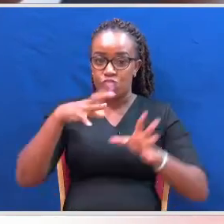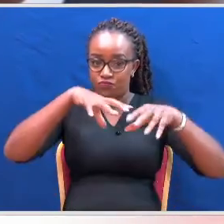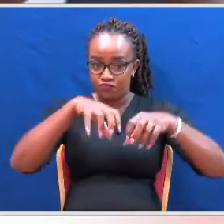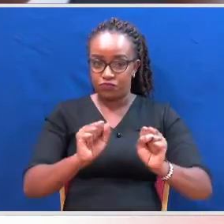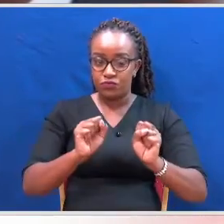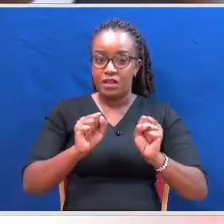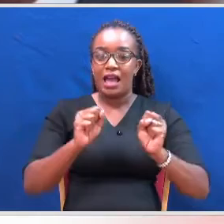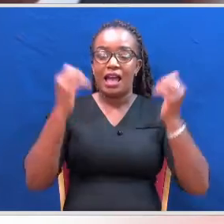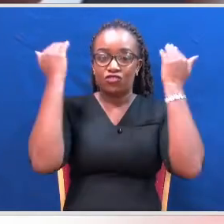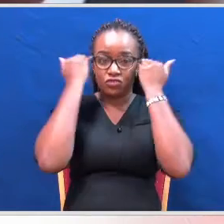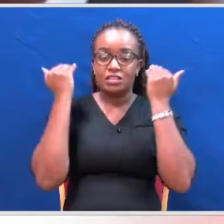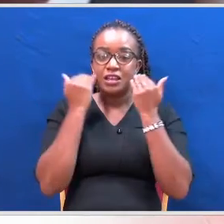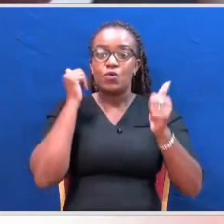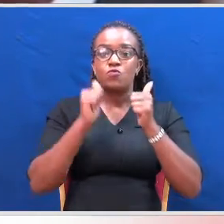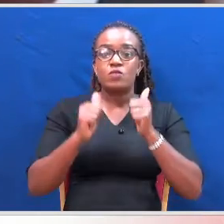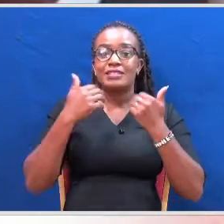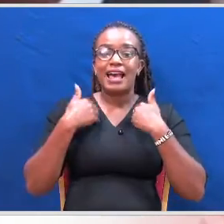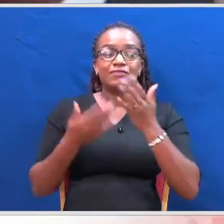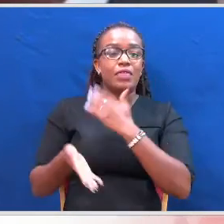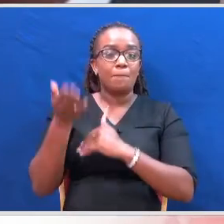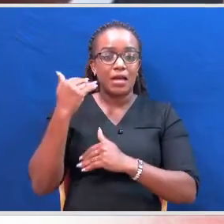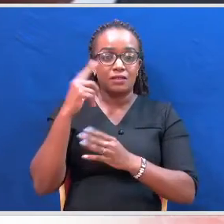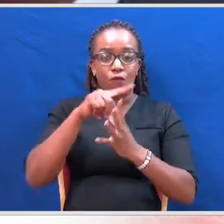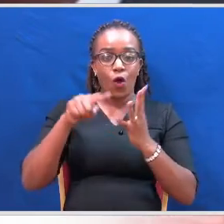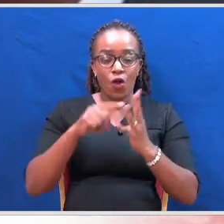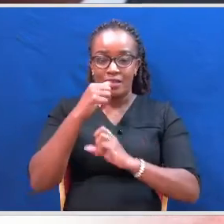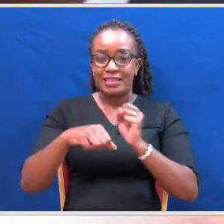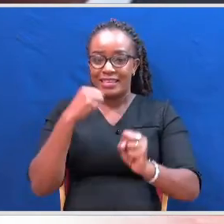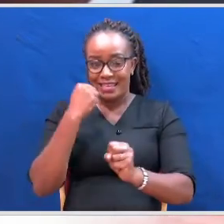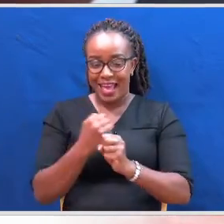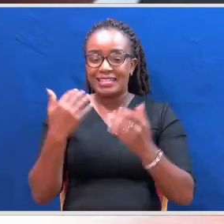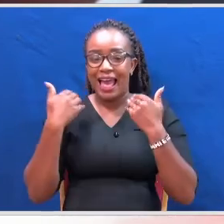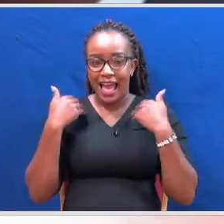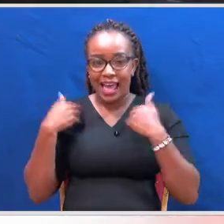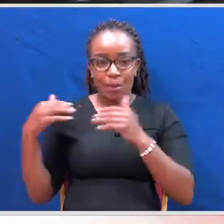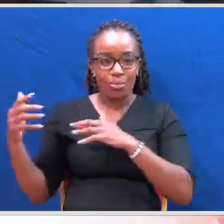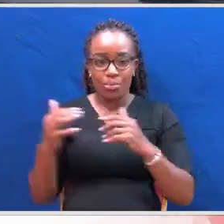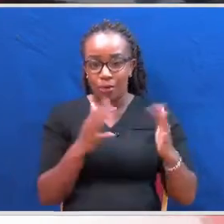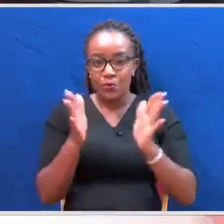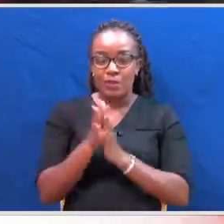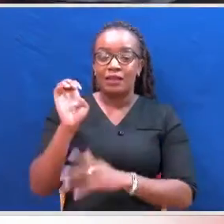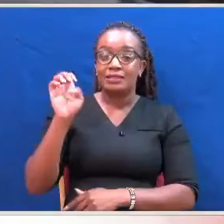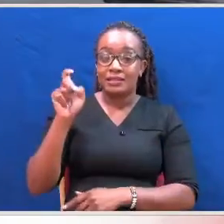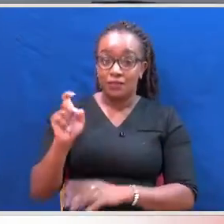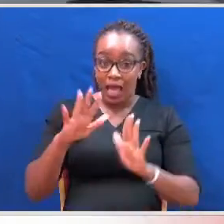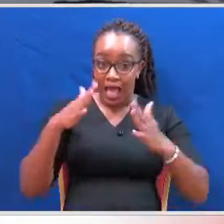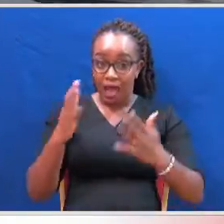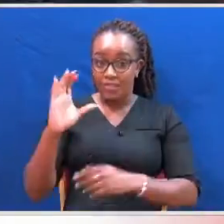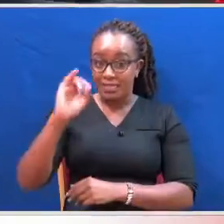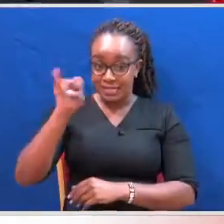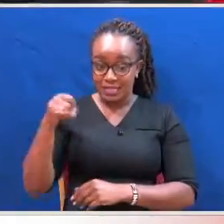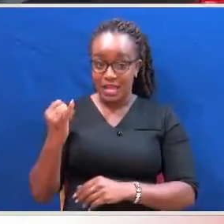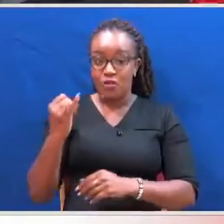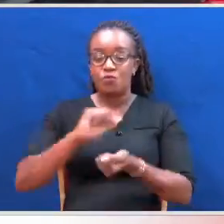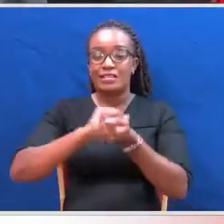a judiciary that has for the past 4 years not been seen eye to eye with the executive. How the Chief Justice will mend